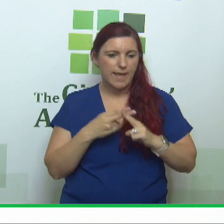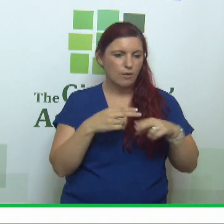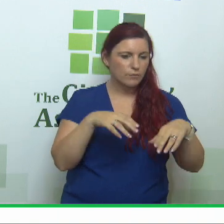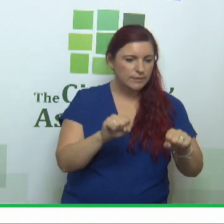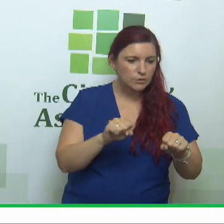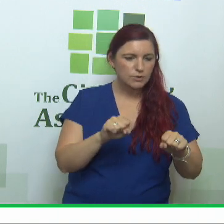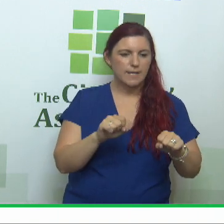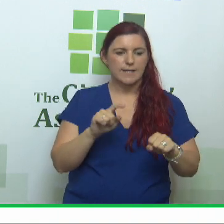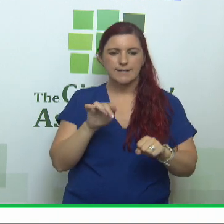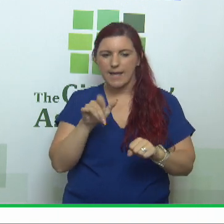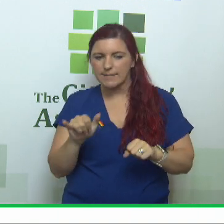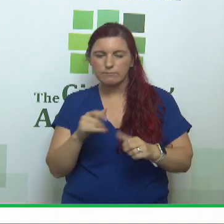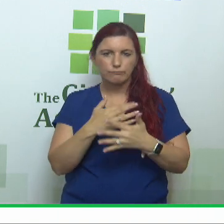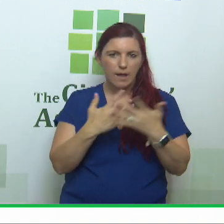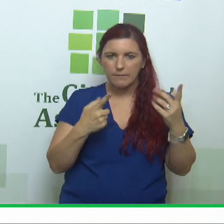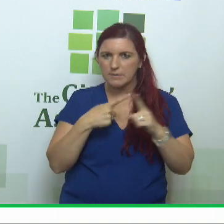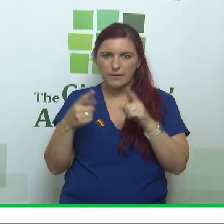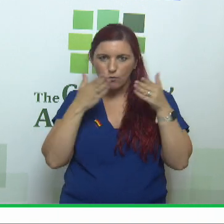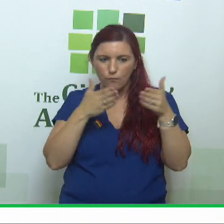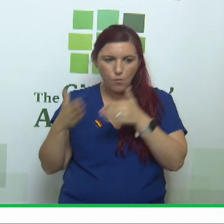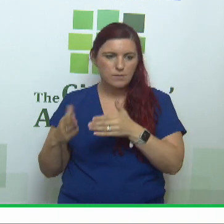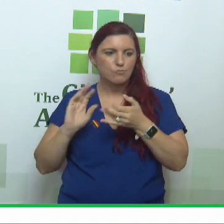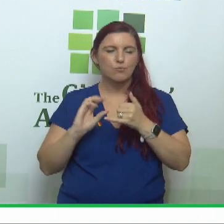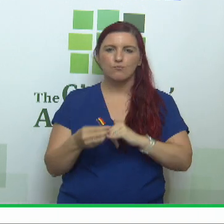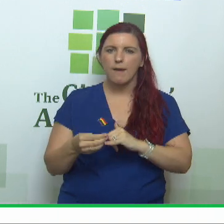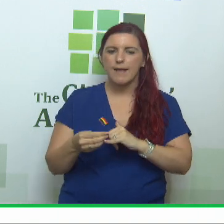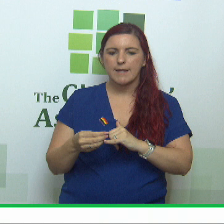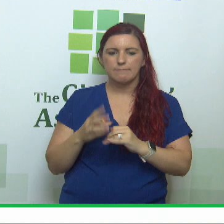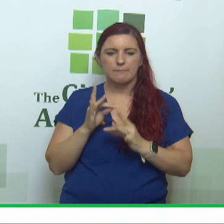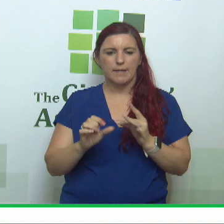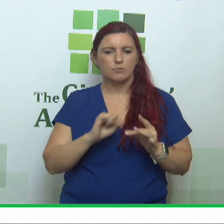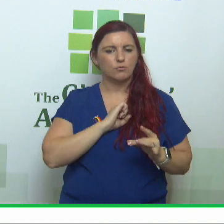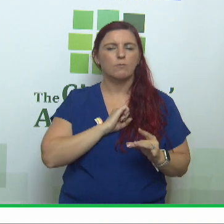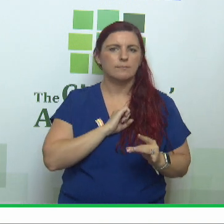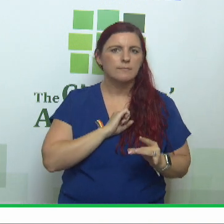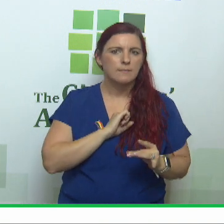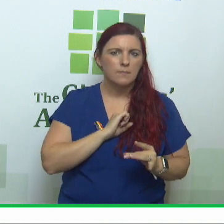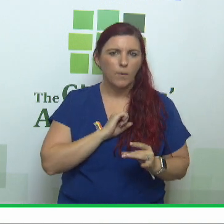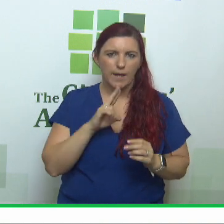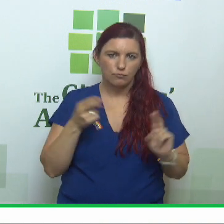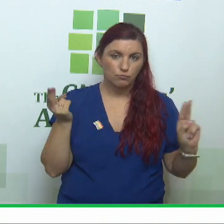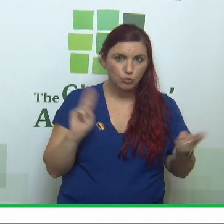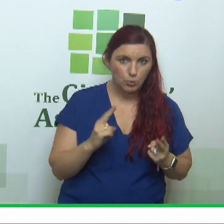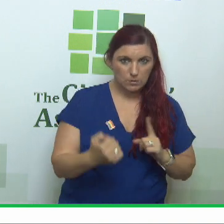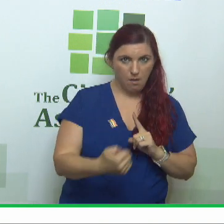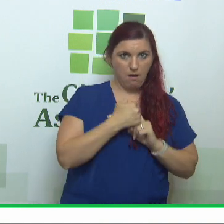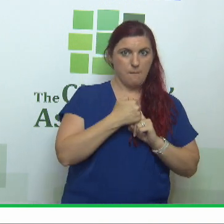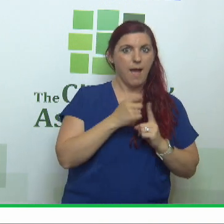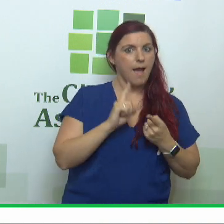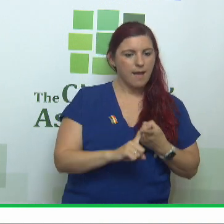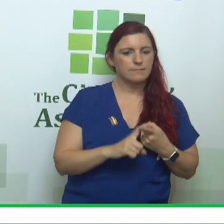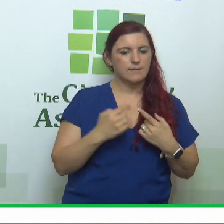housing, we use a range of approaches to make sure that we implement harm reduction and abstinence-based